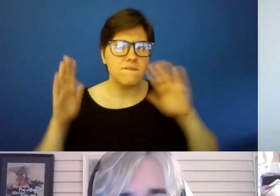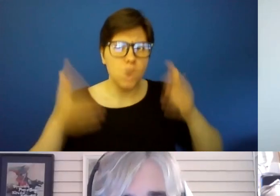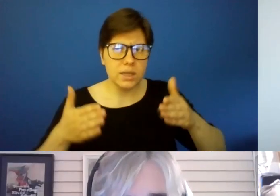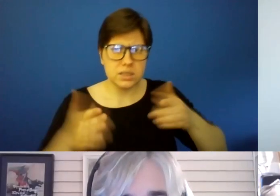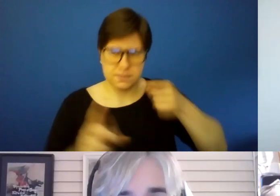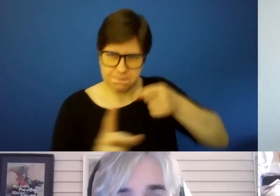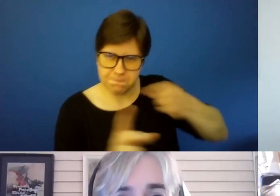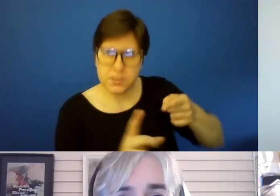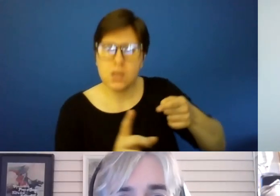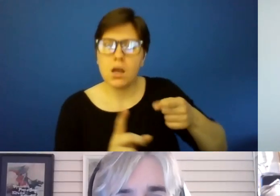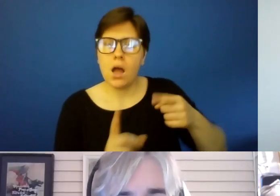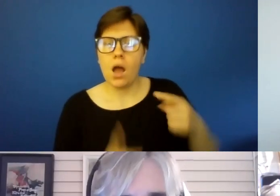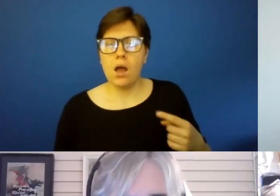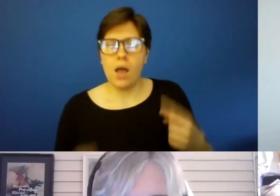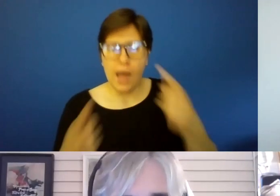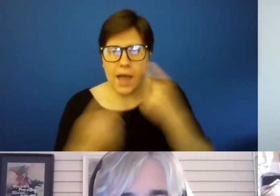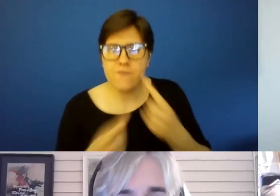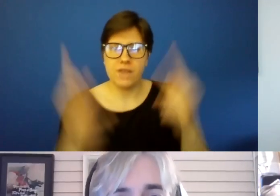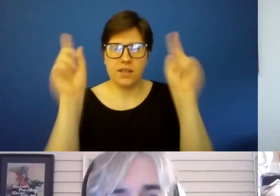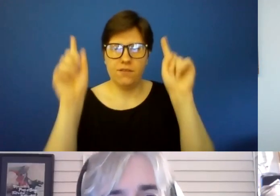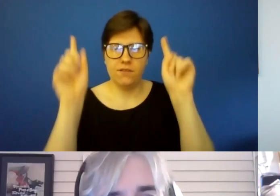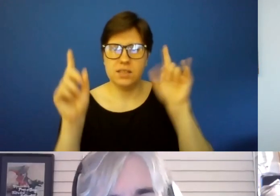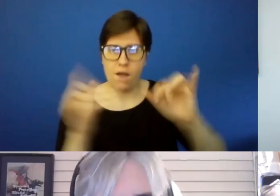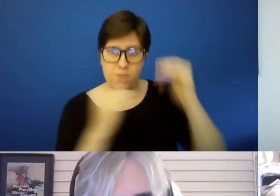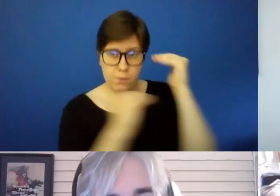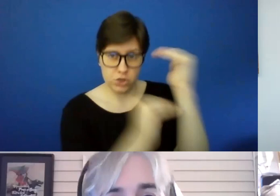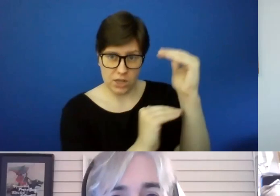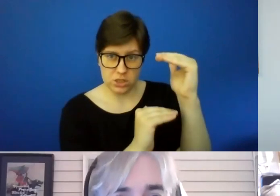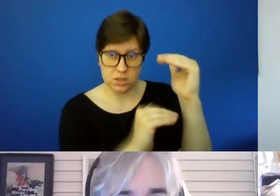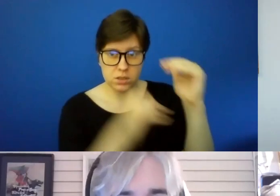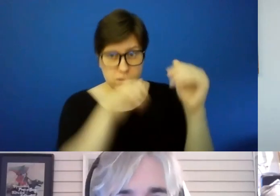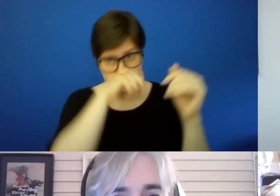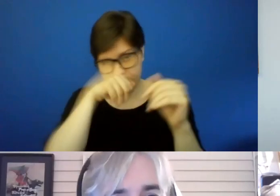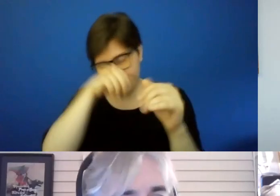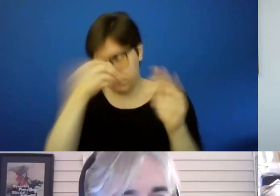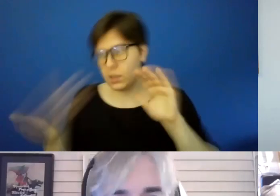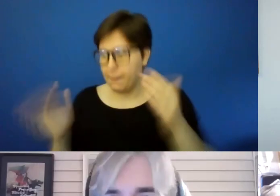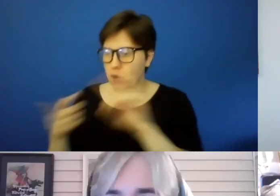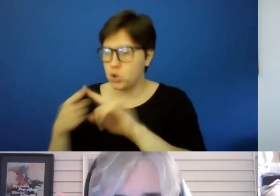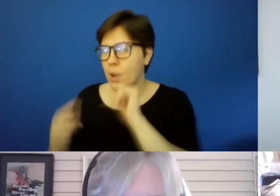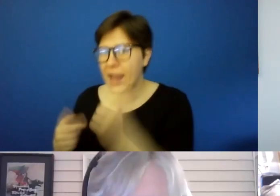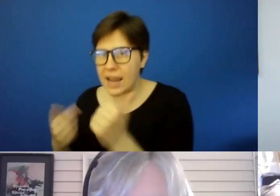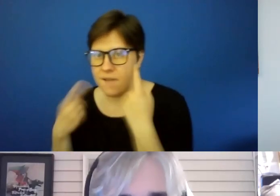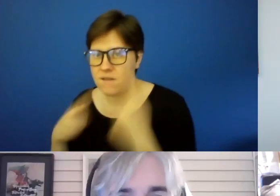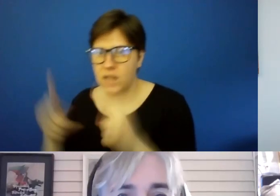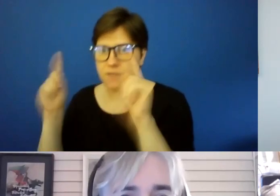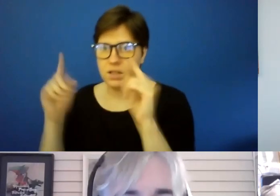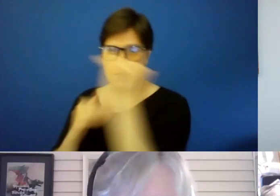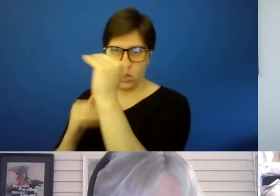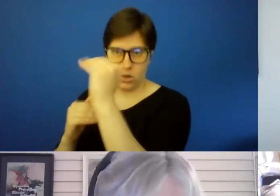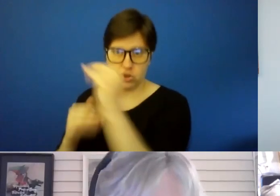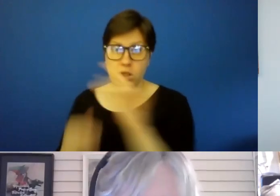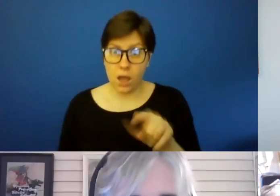the effectiveness of the protections versus the ineffectiveness of the protections that are built into the bill, which has been a